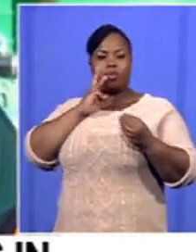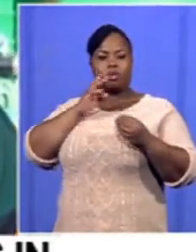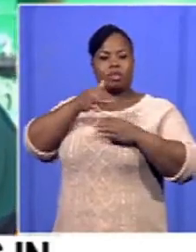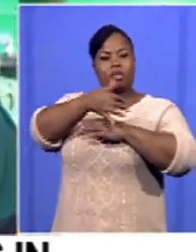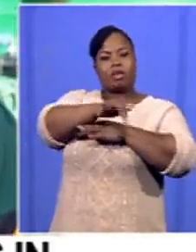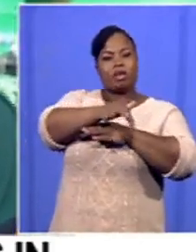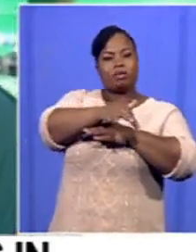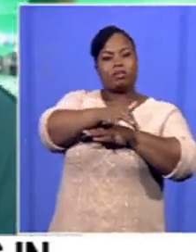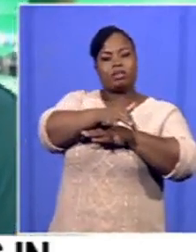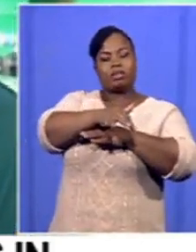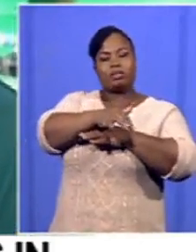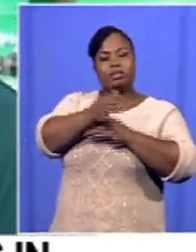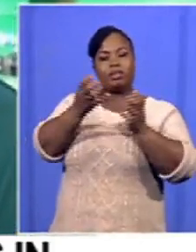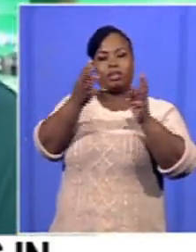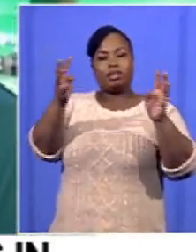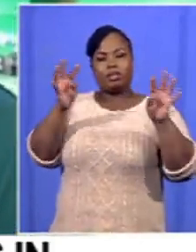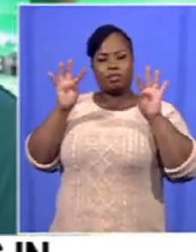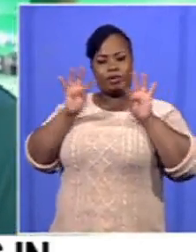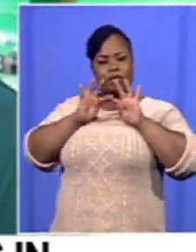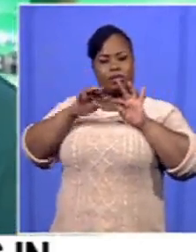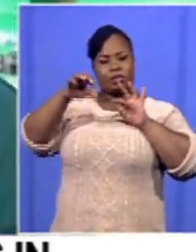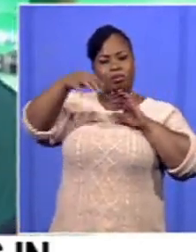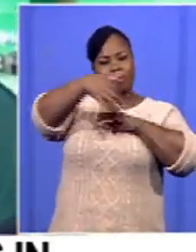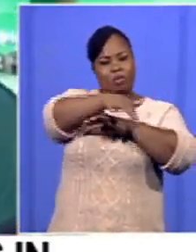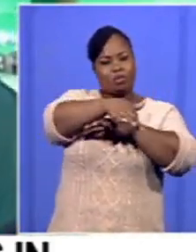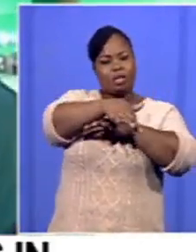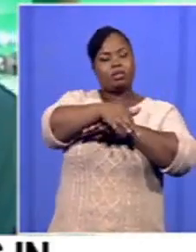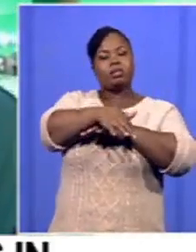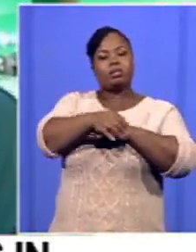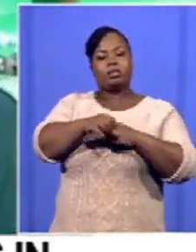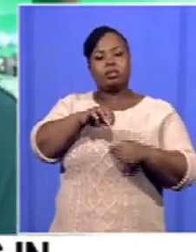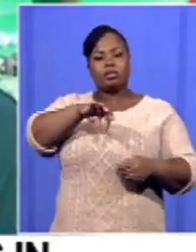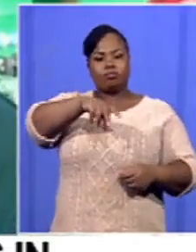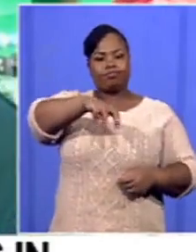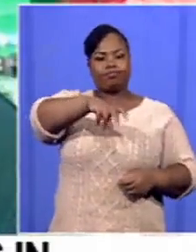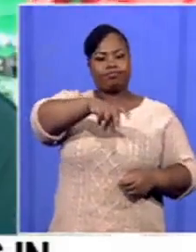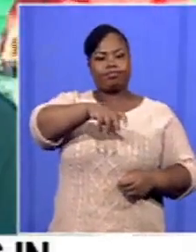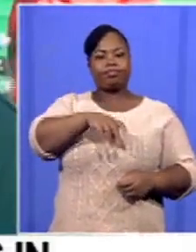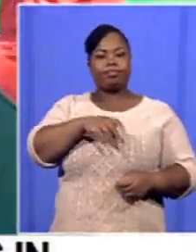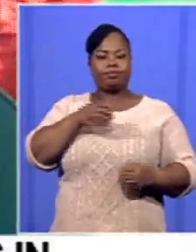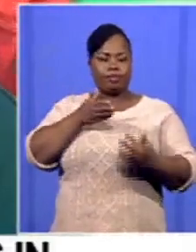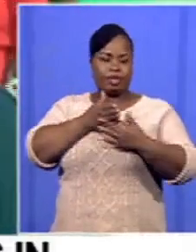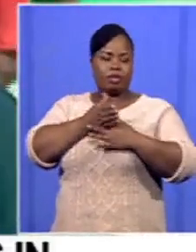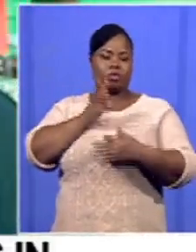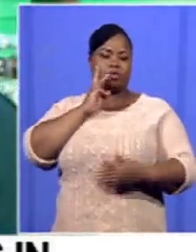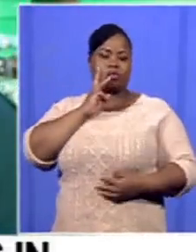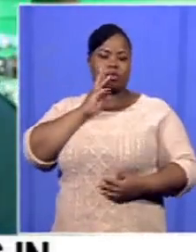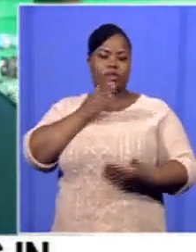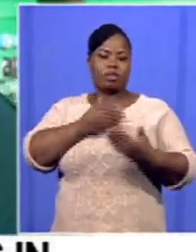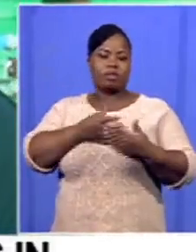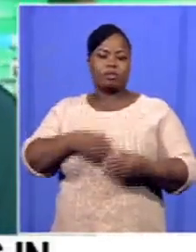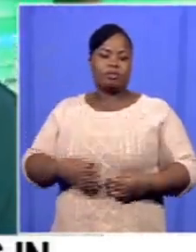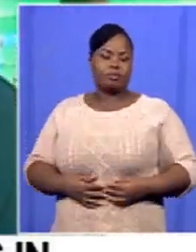the fence of the schools, so that the community can come and fetch water 24